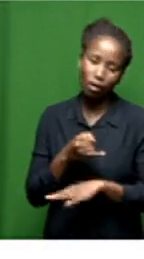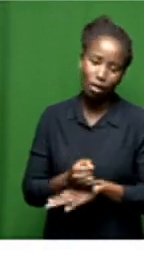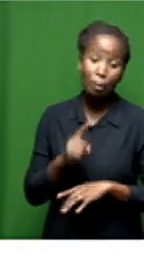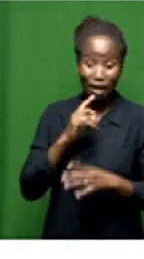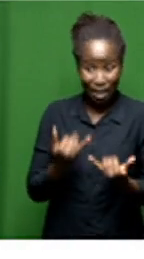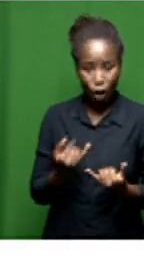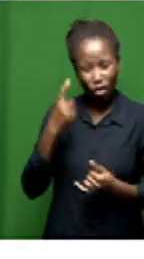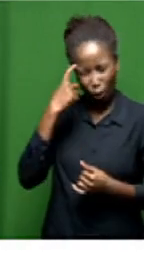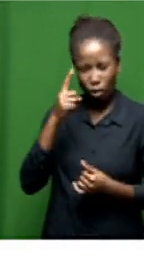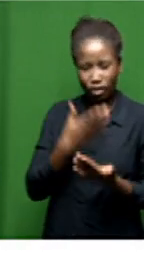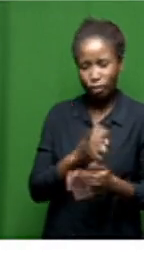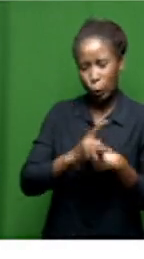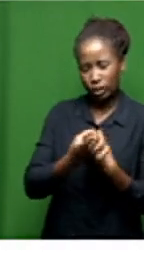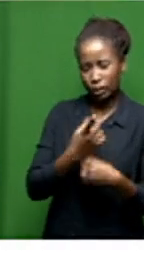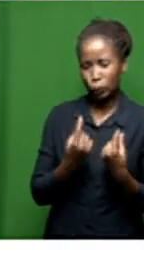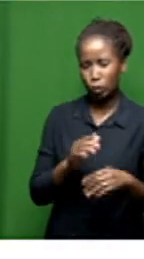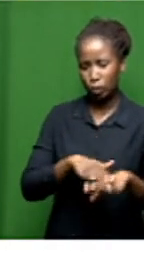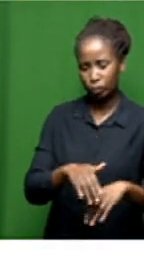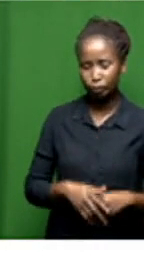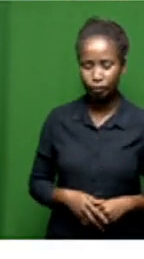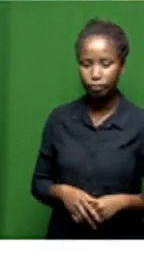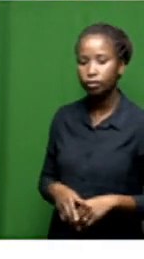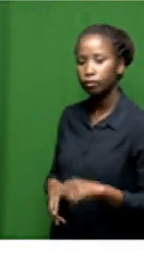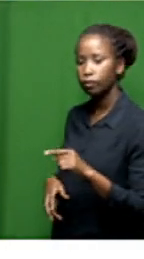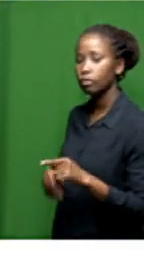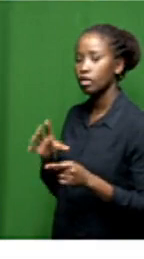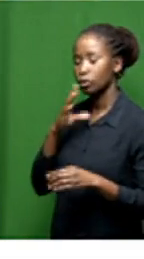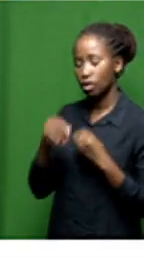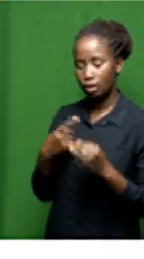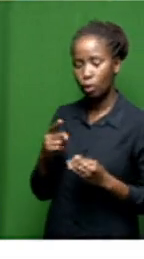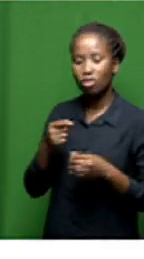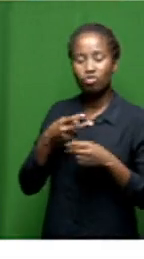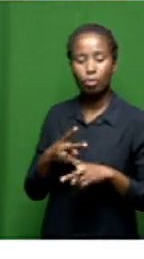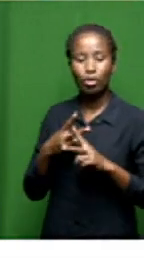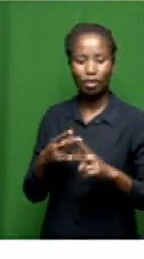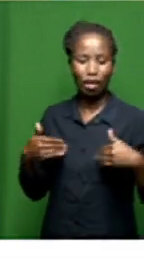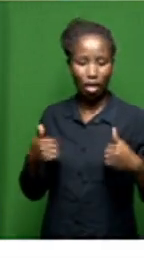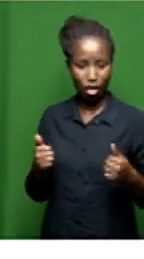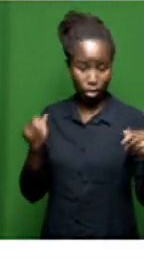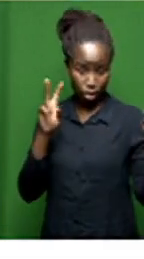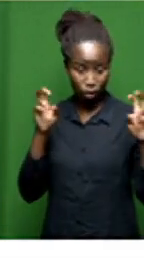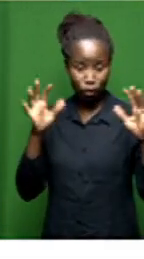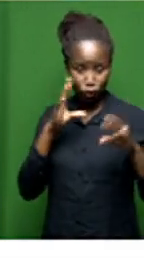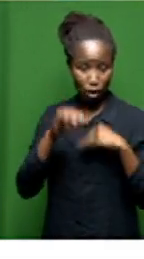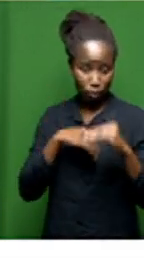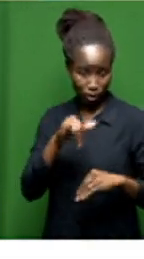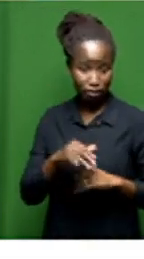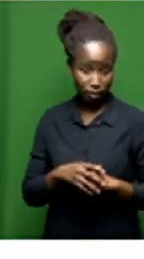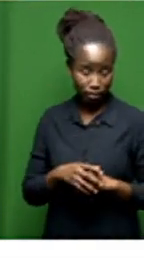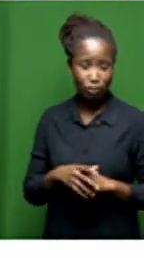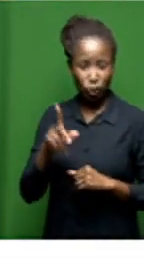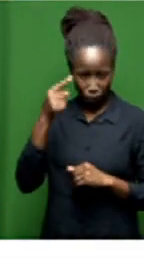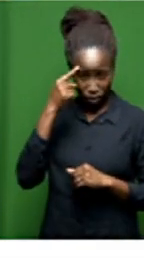time to do. So with regard to something such as reproductive health that you touched on earlier as well, is there